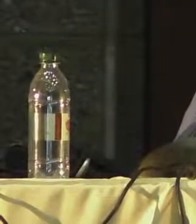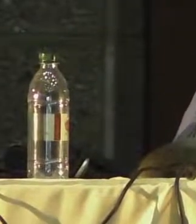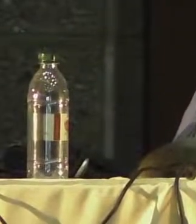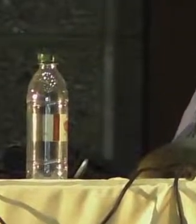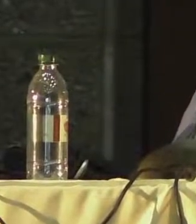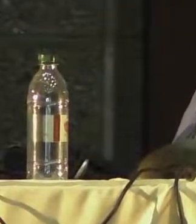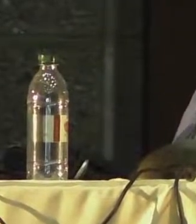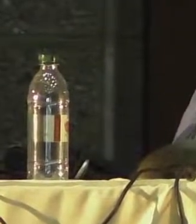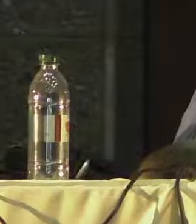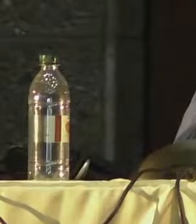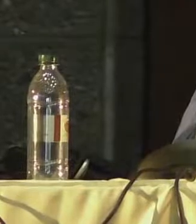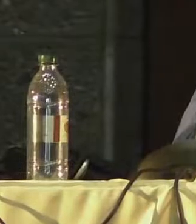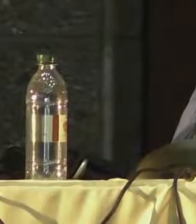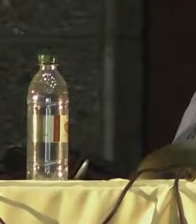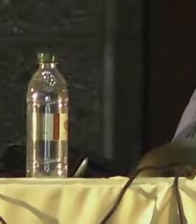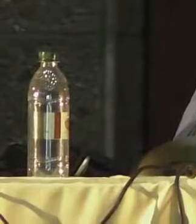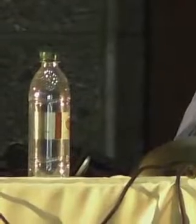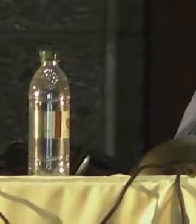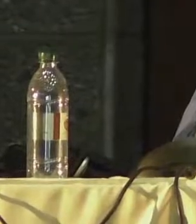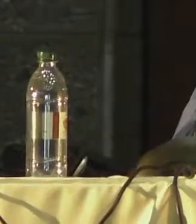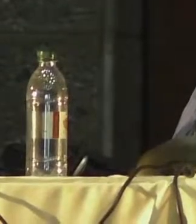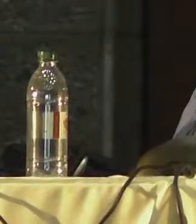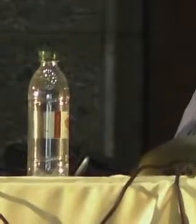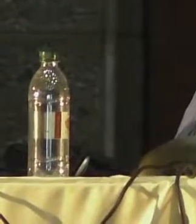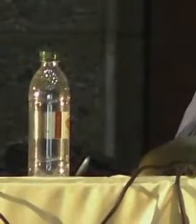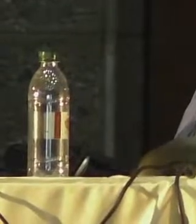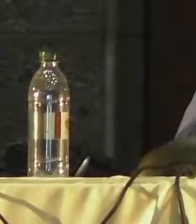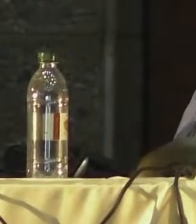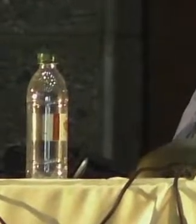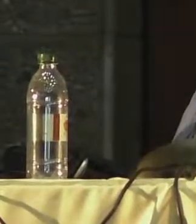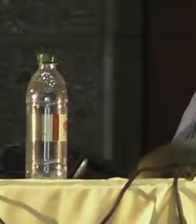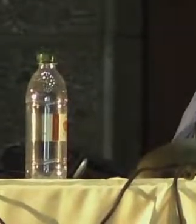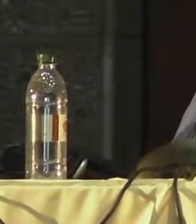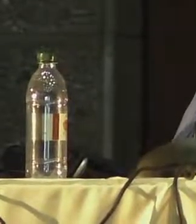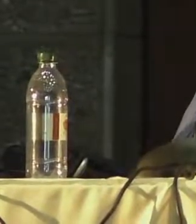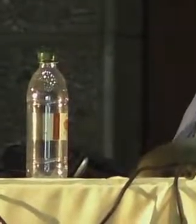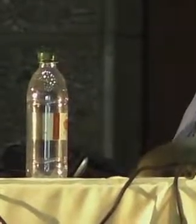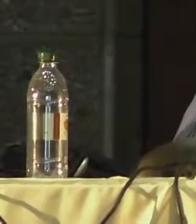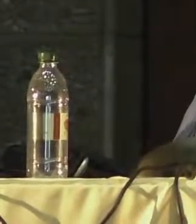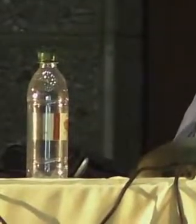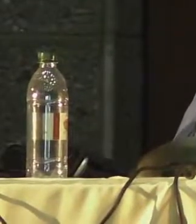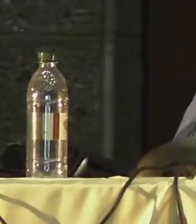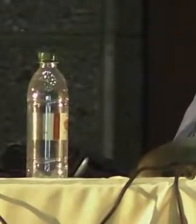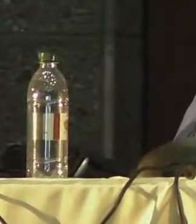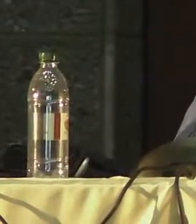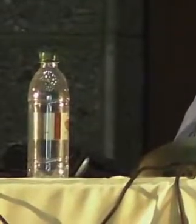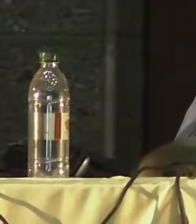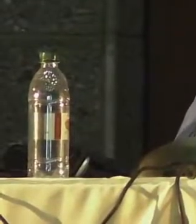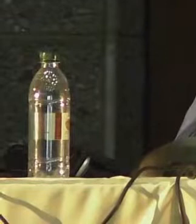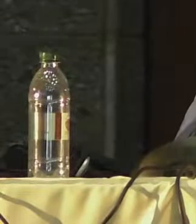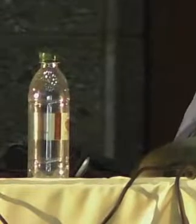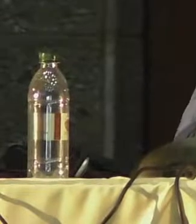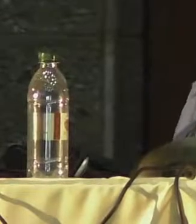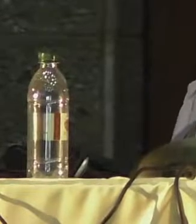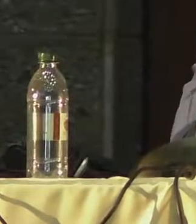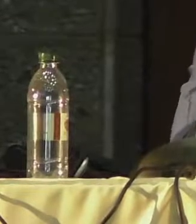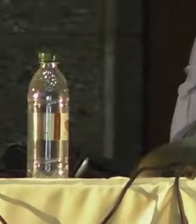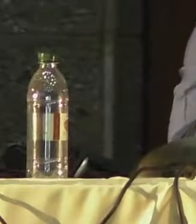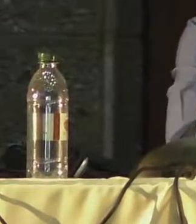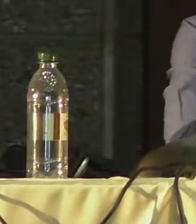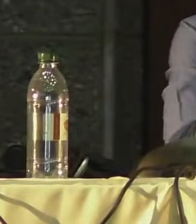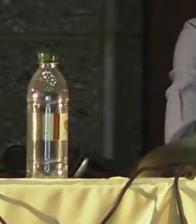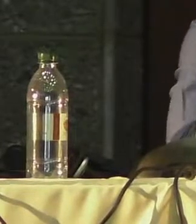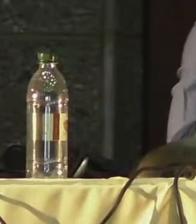the introduction, as well as also the process followed, of which is a process that began today, and I